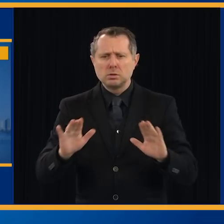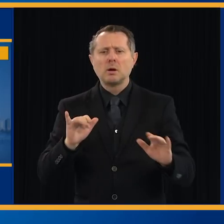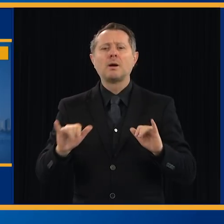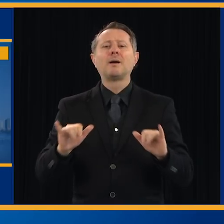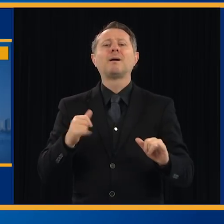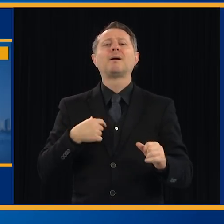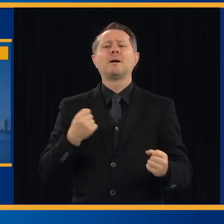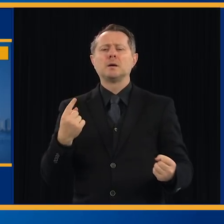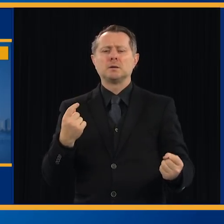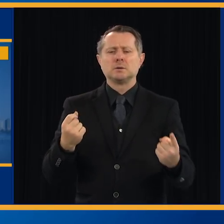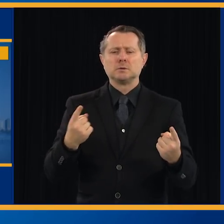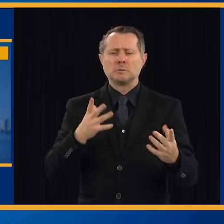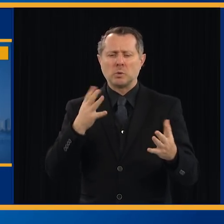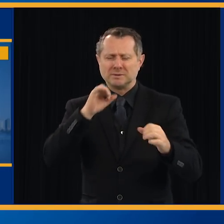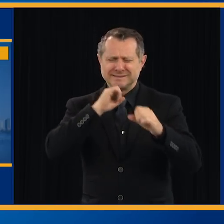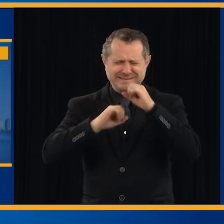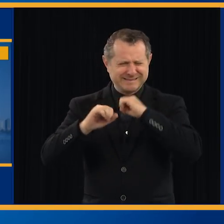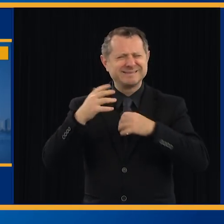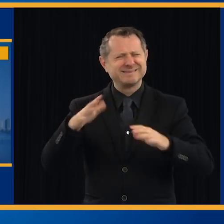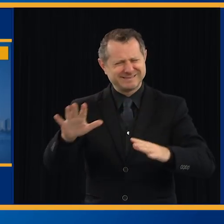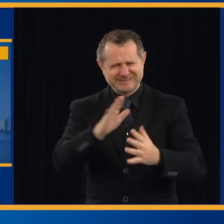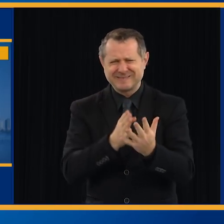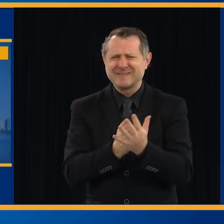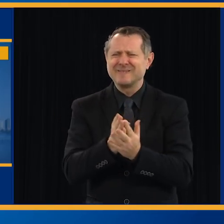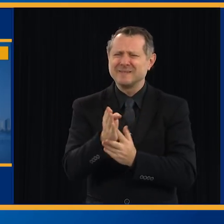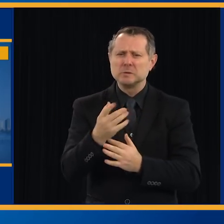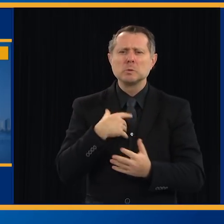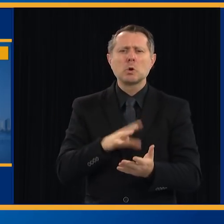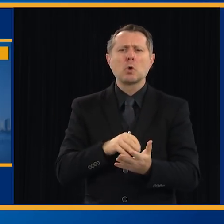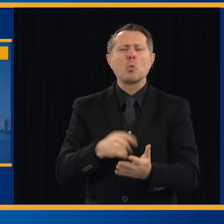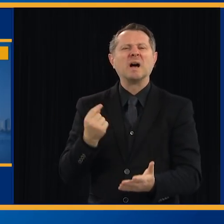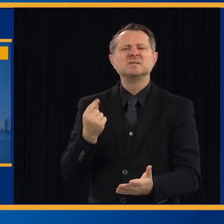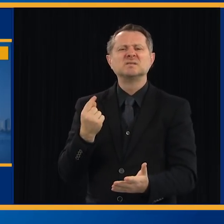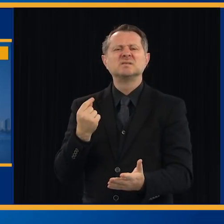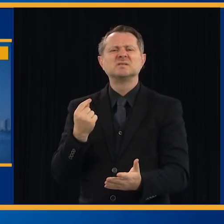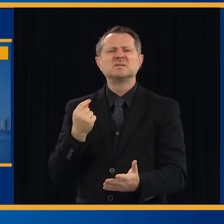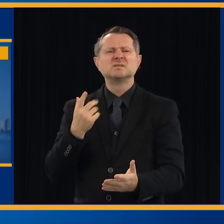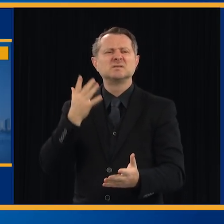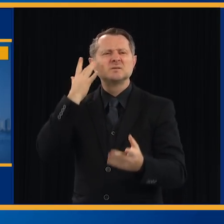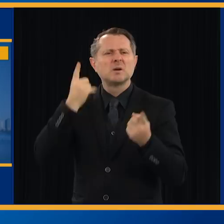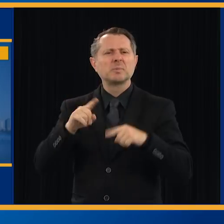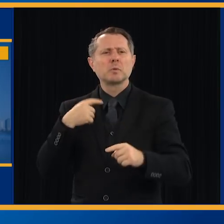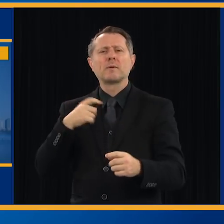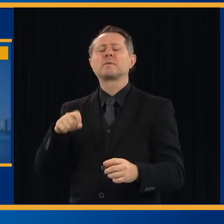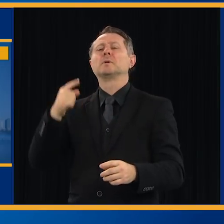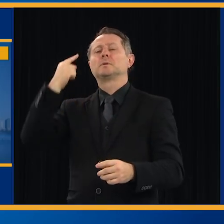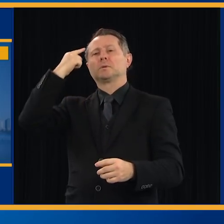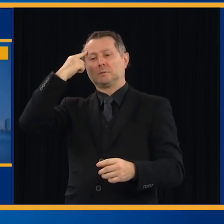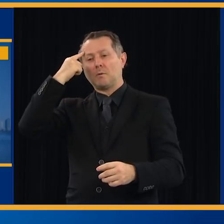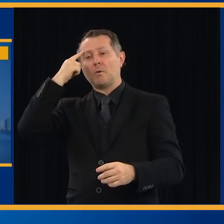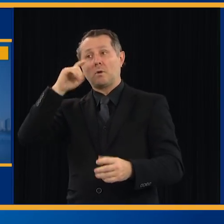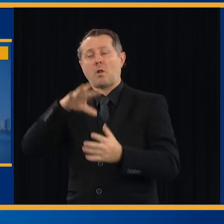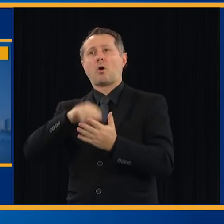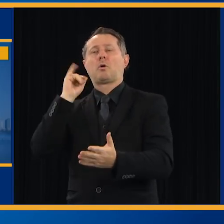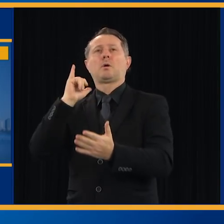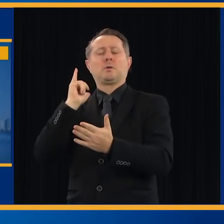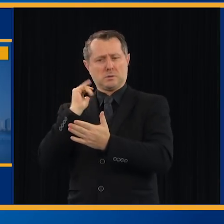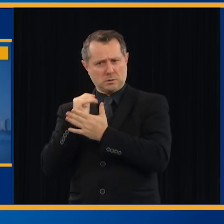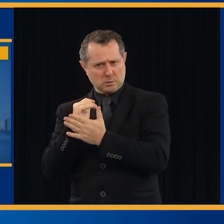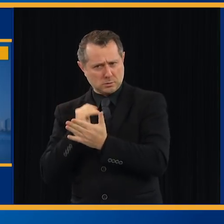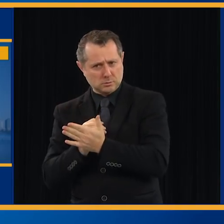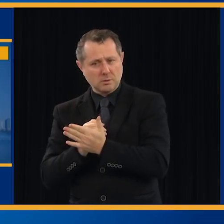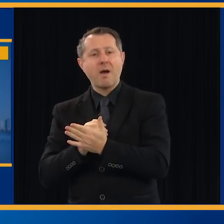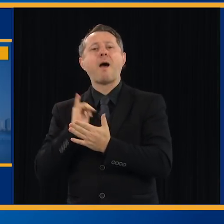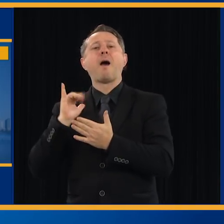we learn? And how do we incorporate that into our reopening, right? How do we have a better